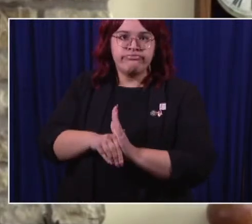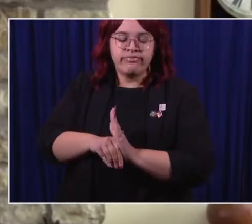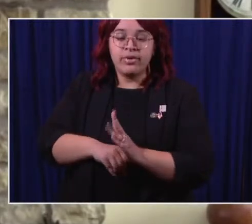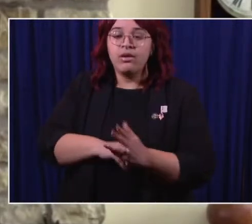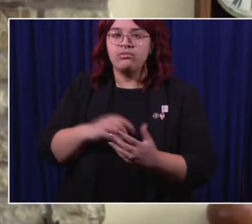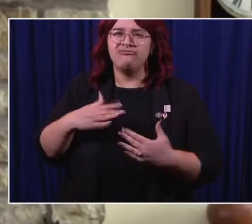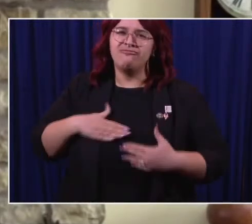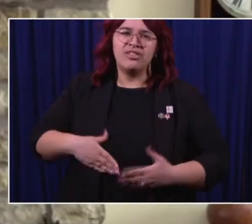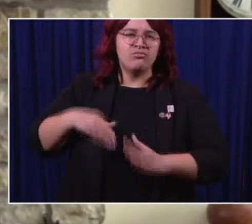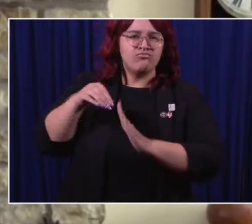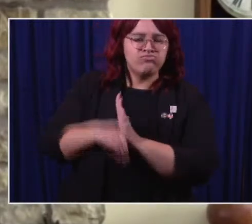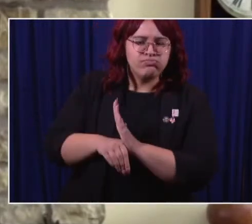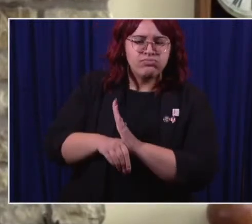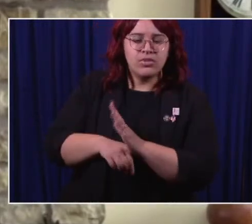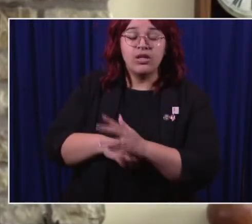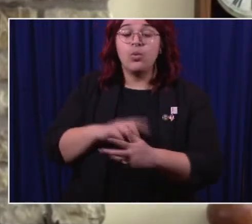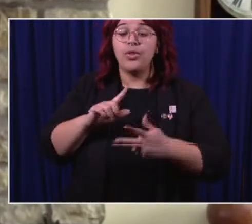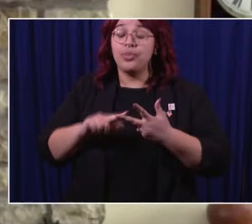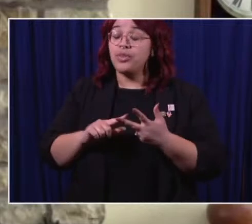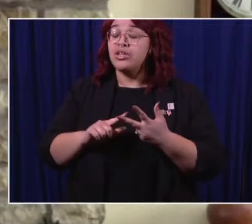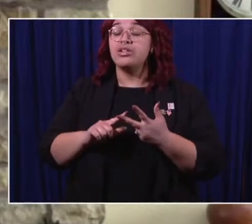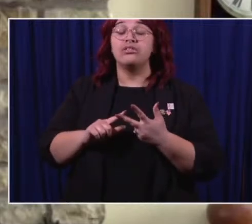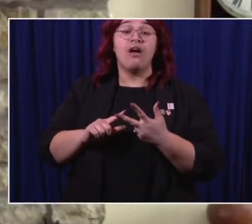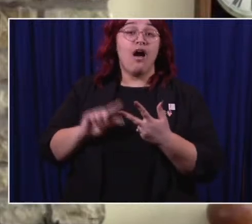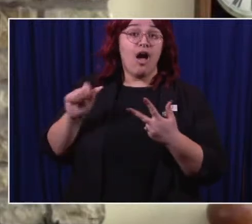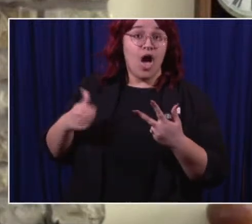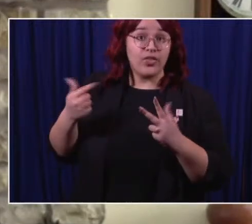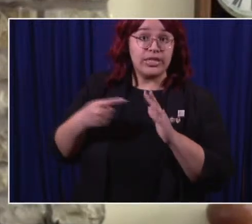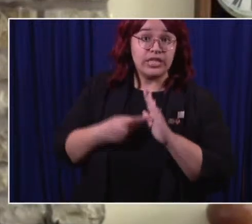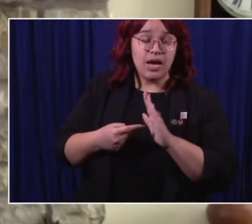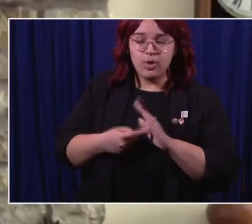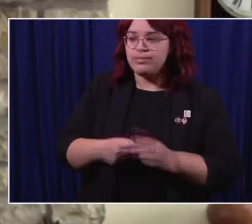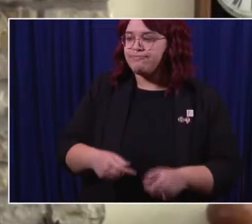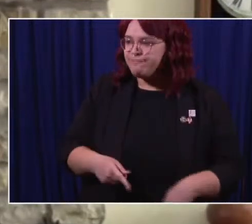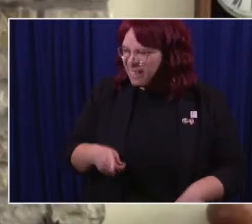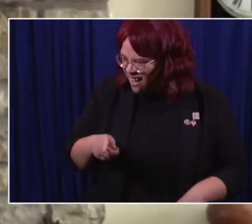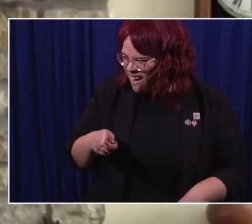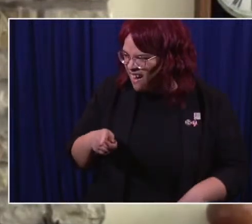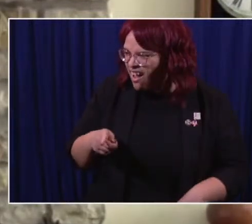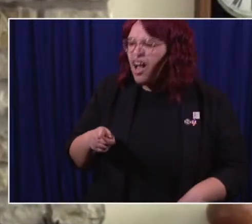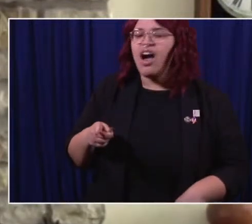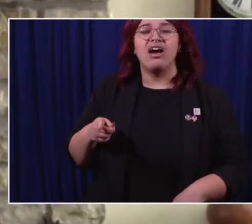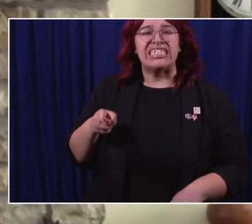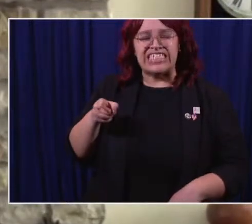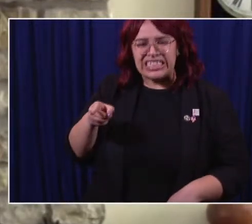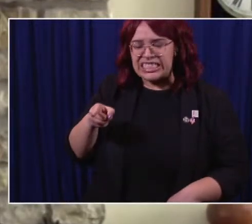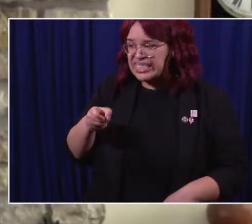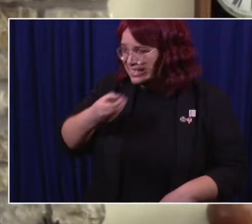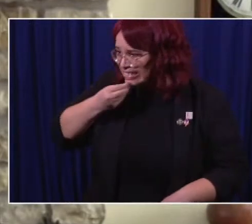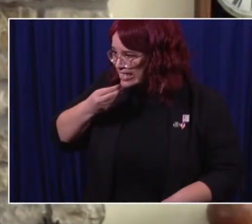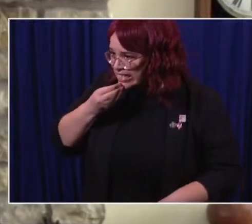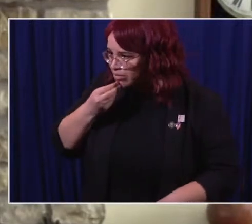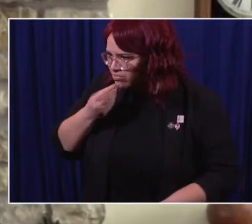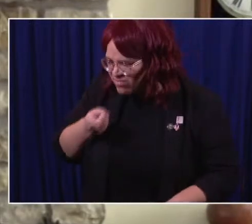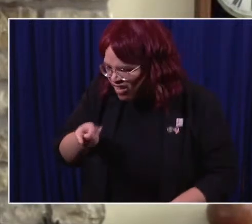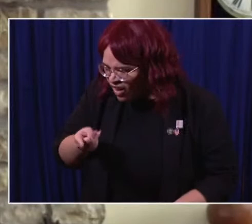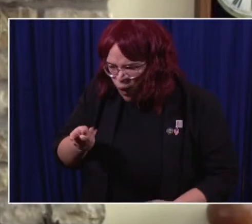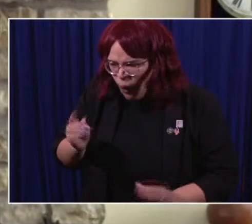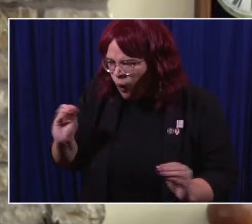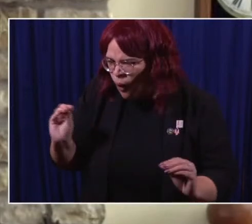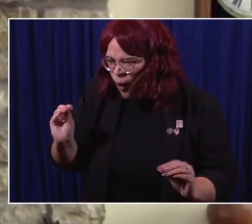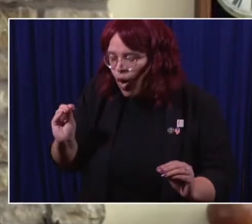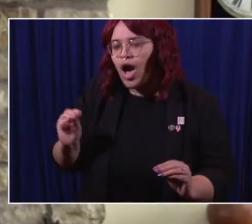needs cueing and encouragement with eating or drinking previously provided by family or caregivers is experiencing weight loss